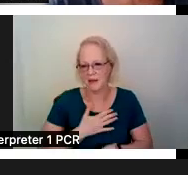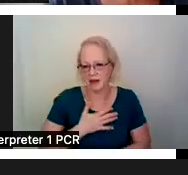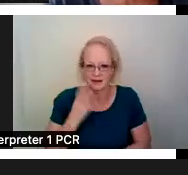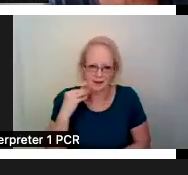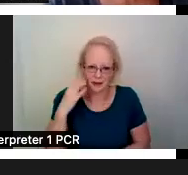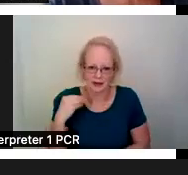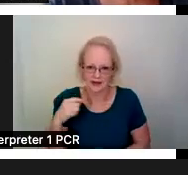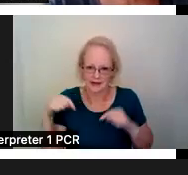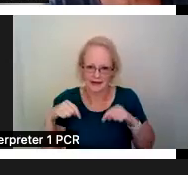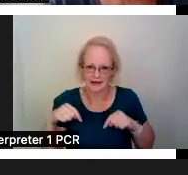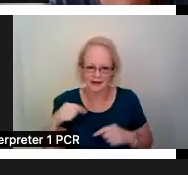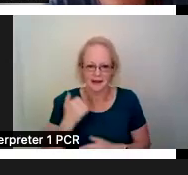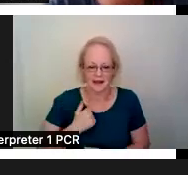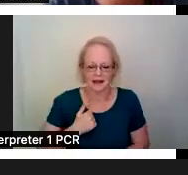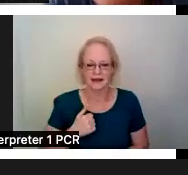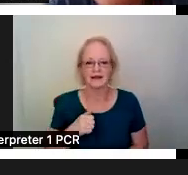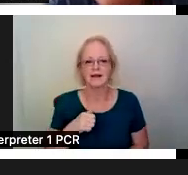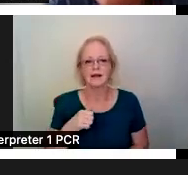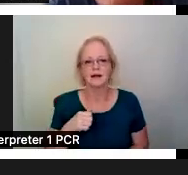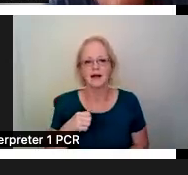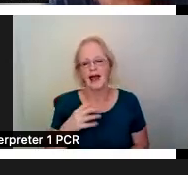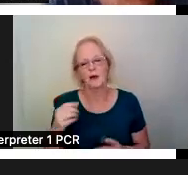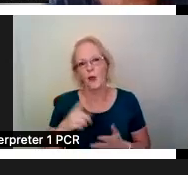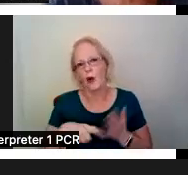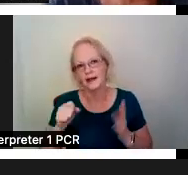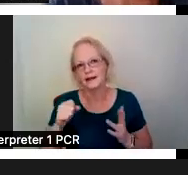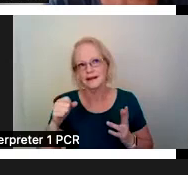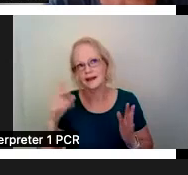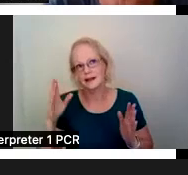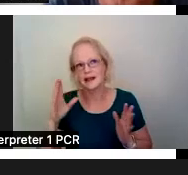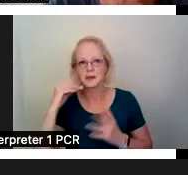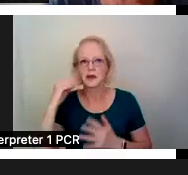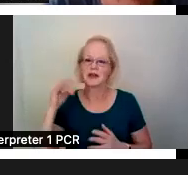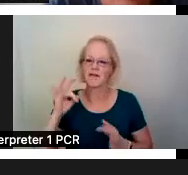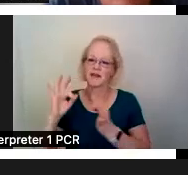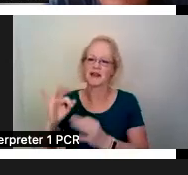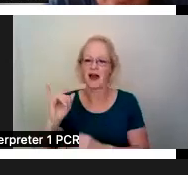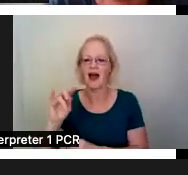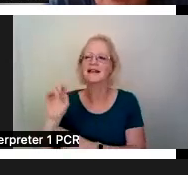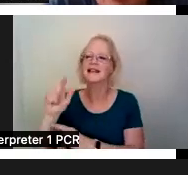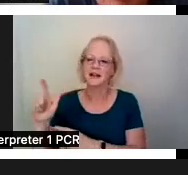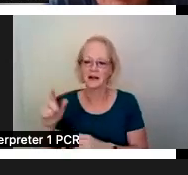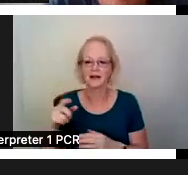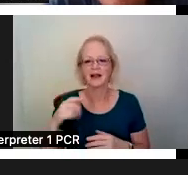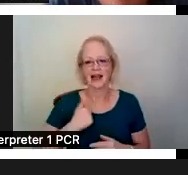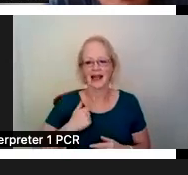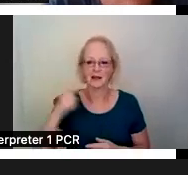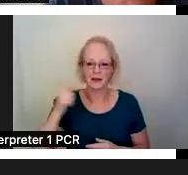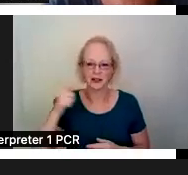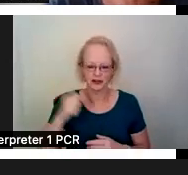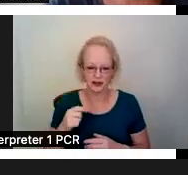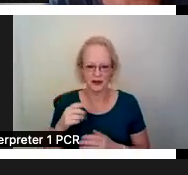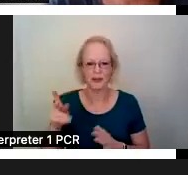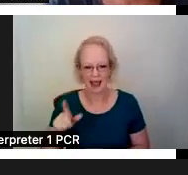certainly the experience of the Ideal Canadian Pension Plan. I'm here as the chair of the ICPP